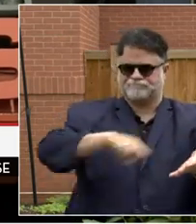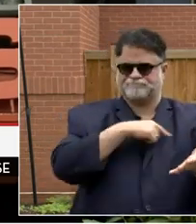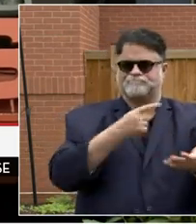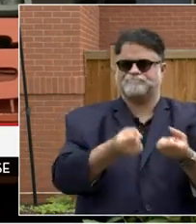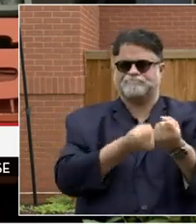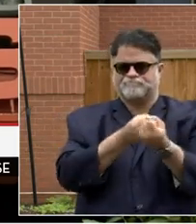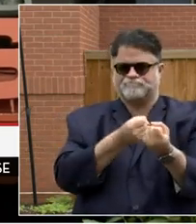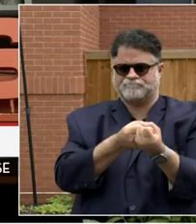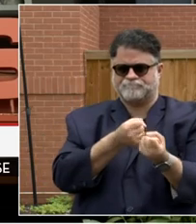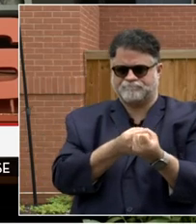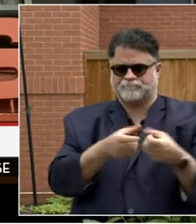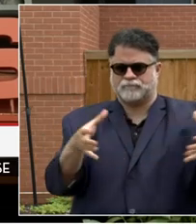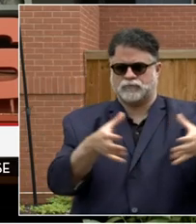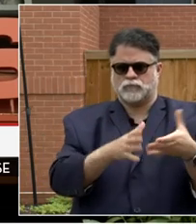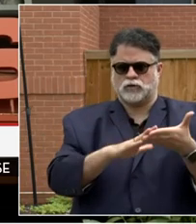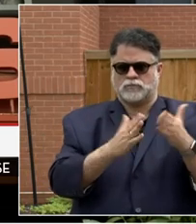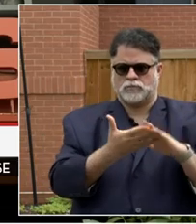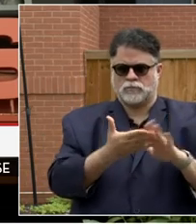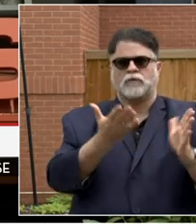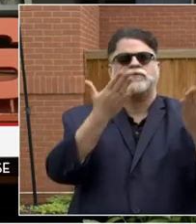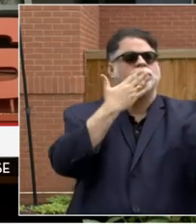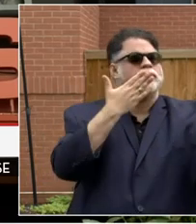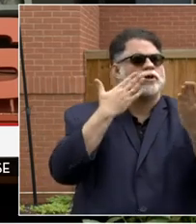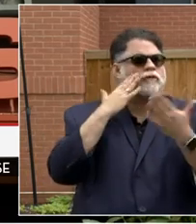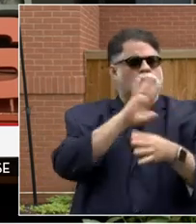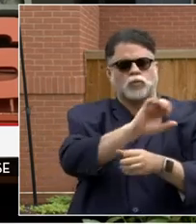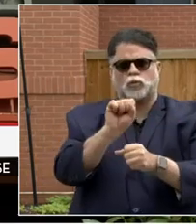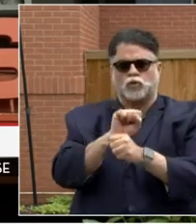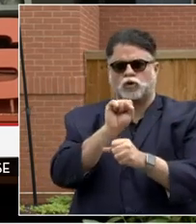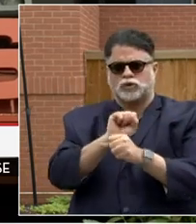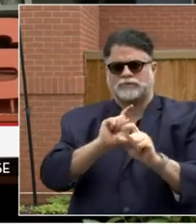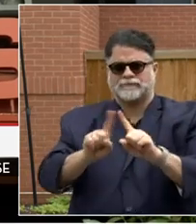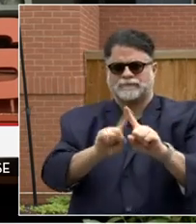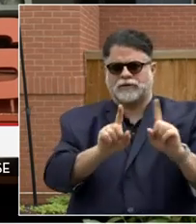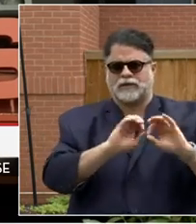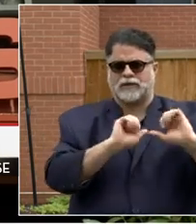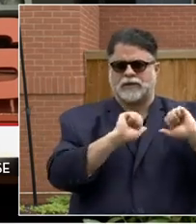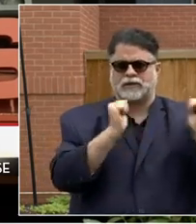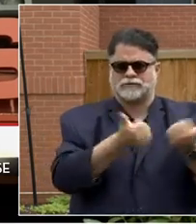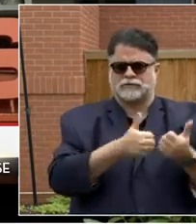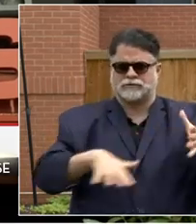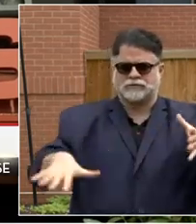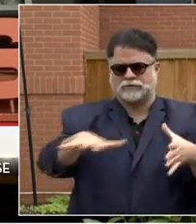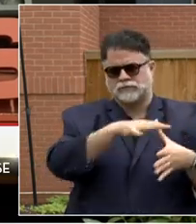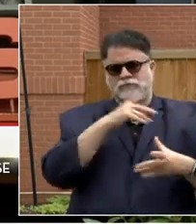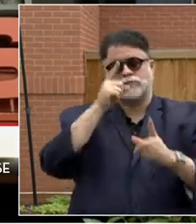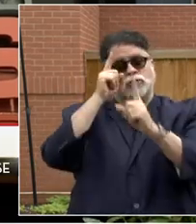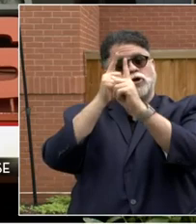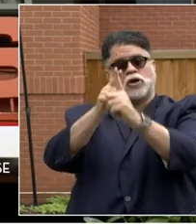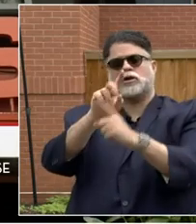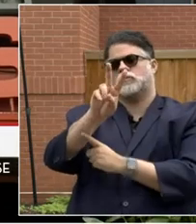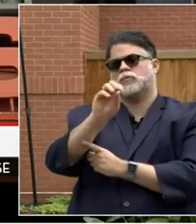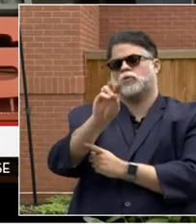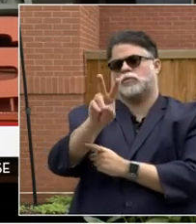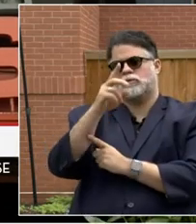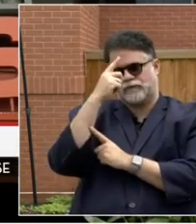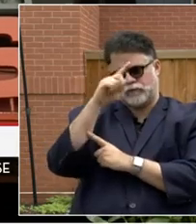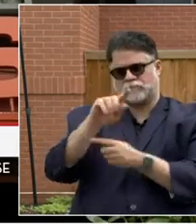all for the work that you do and will do for 202 for Peace. Okay, so with that, I'll take a couple of